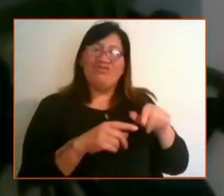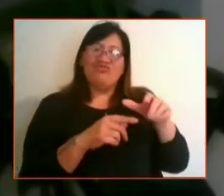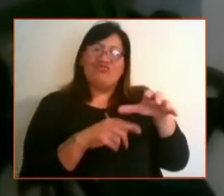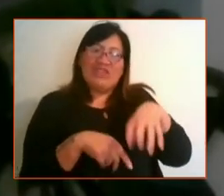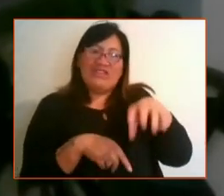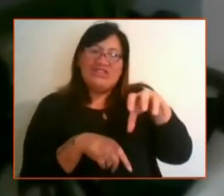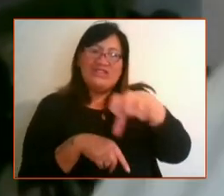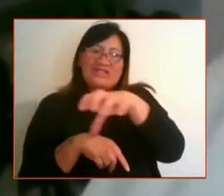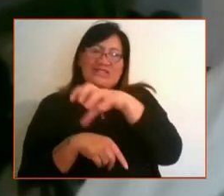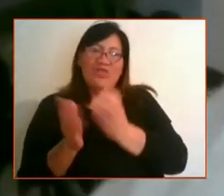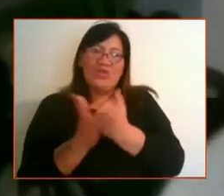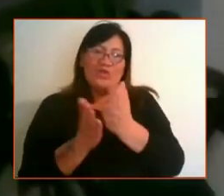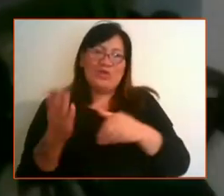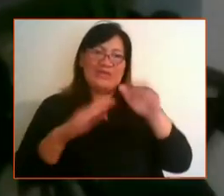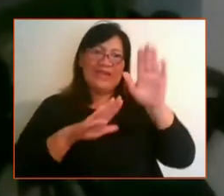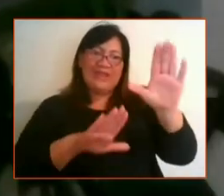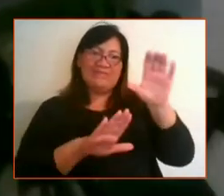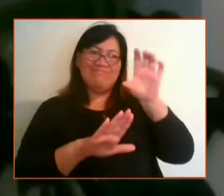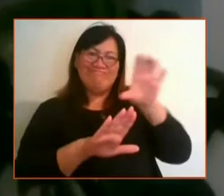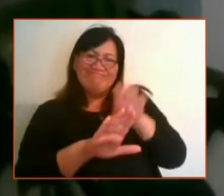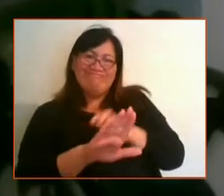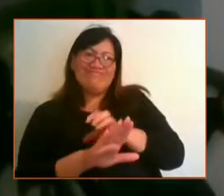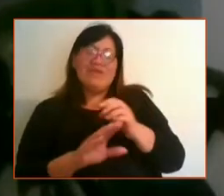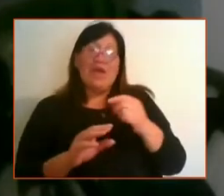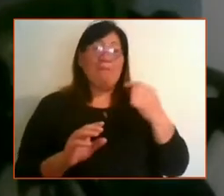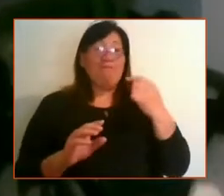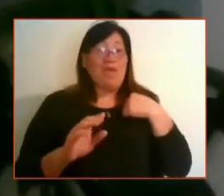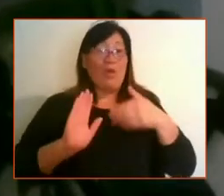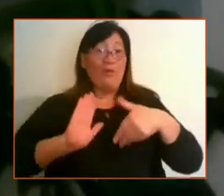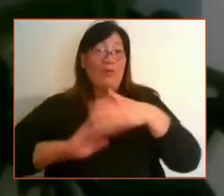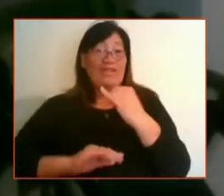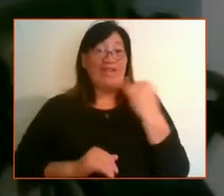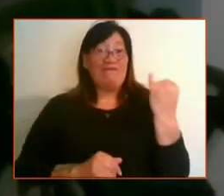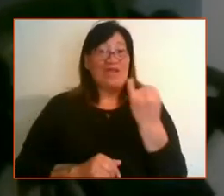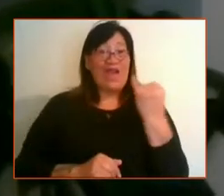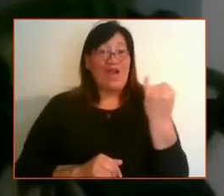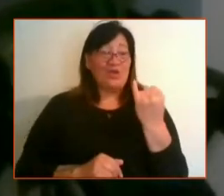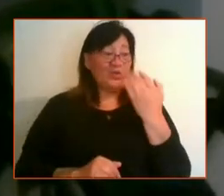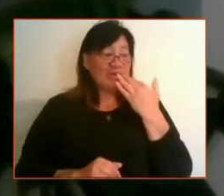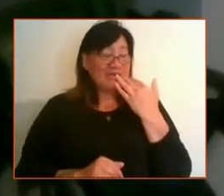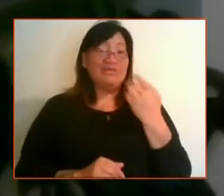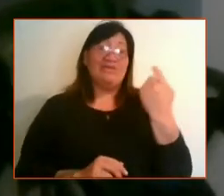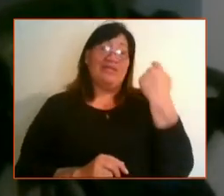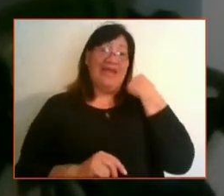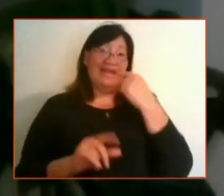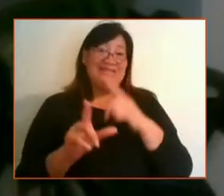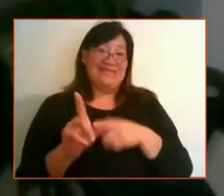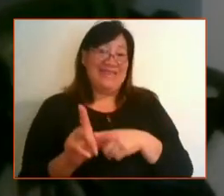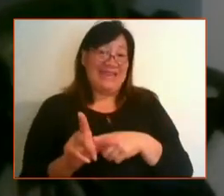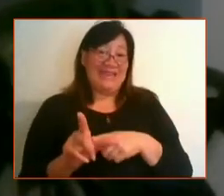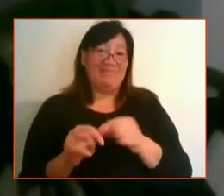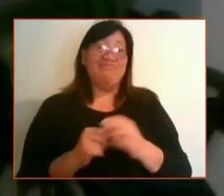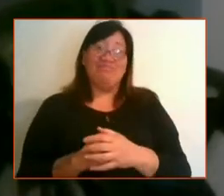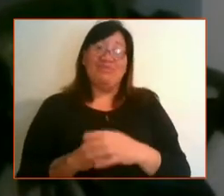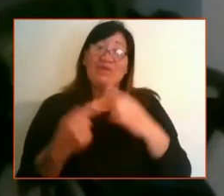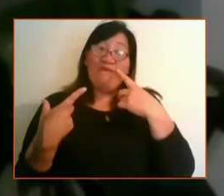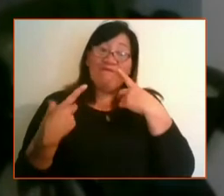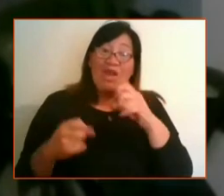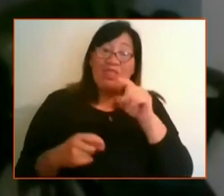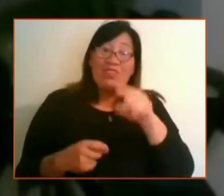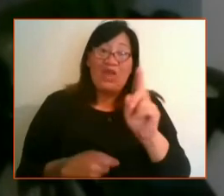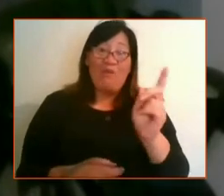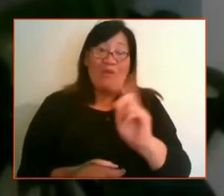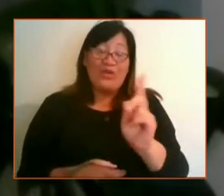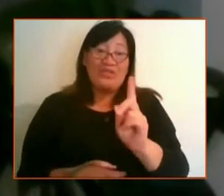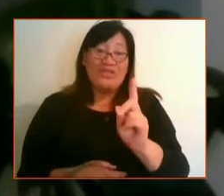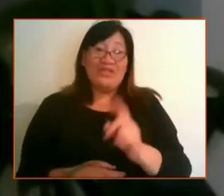this, because, you know, I was down in Invercargill probably last year, and I found there that as a